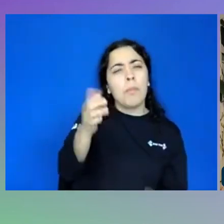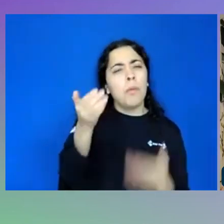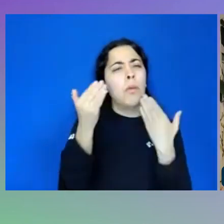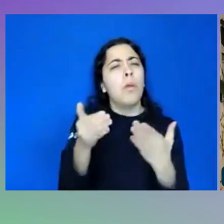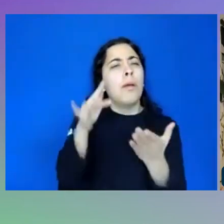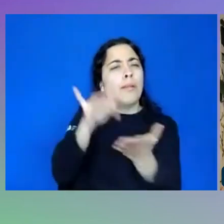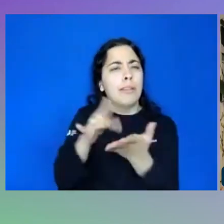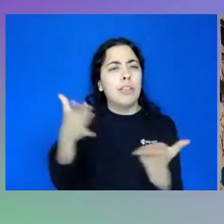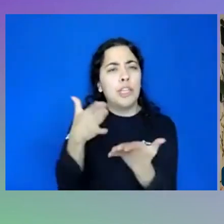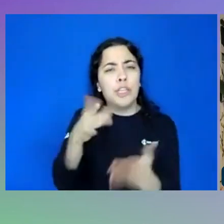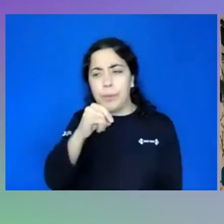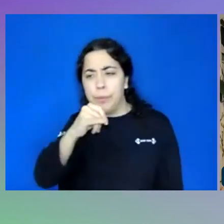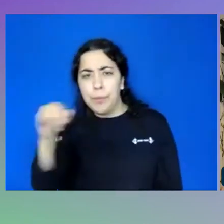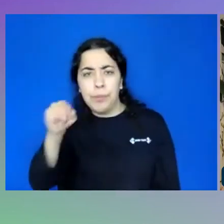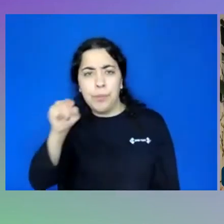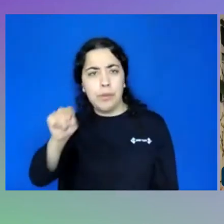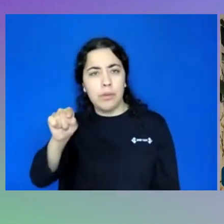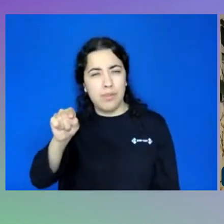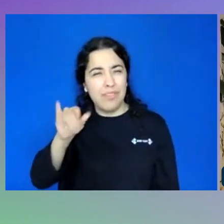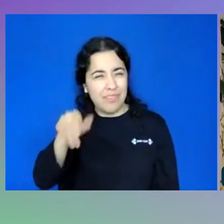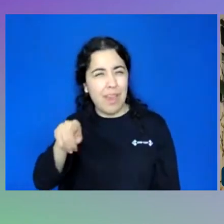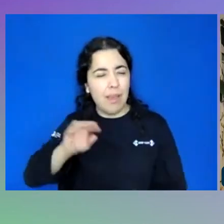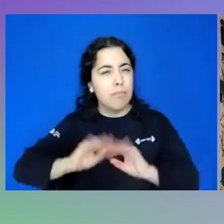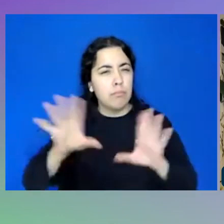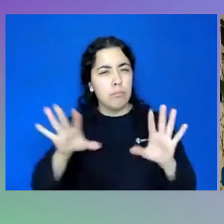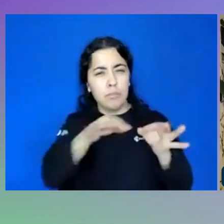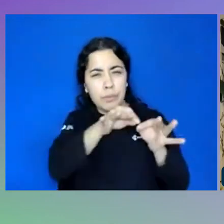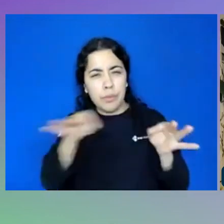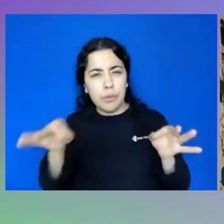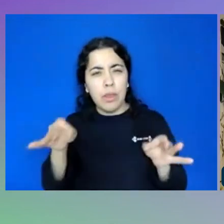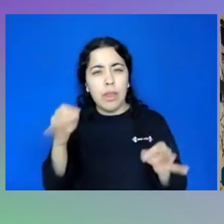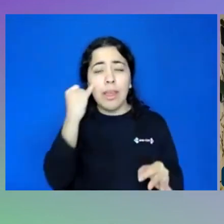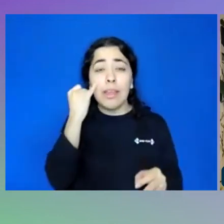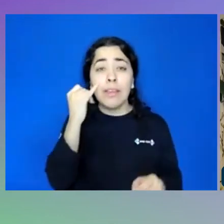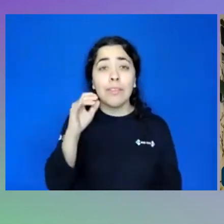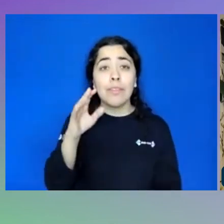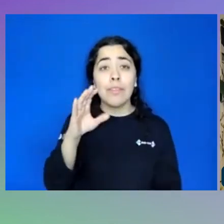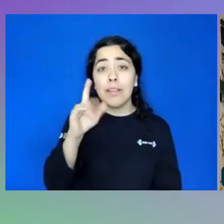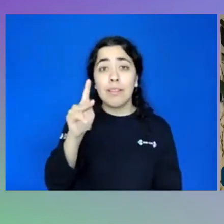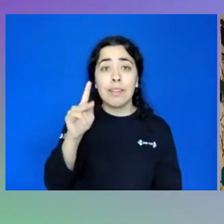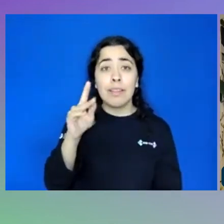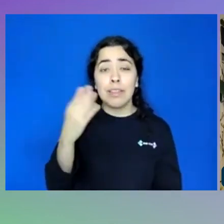a screen reader would go crazy and not read your email.